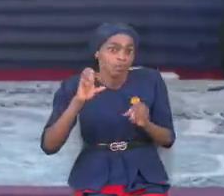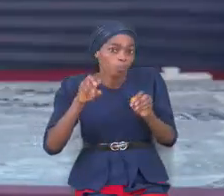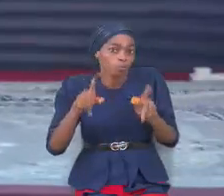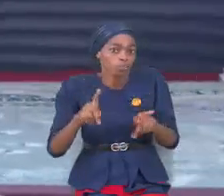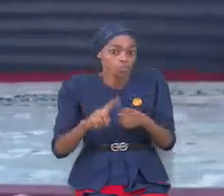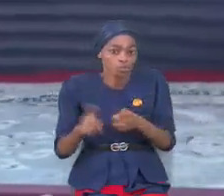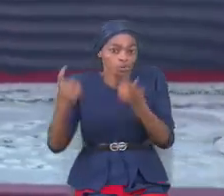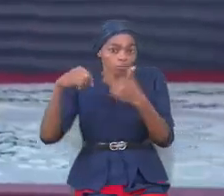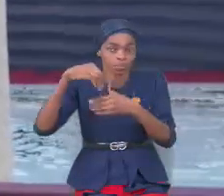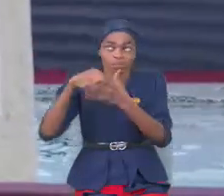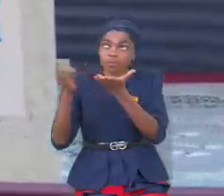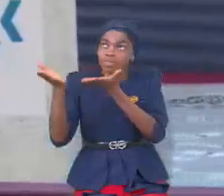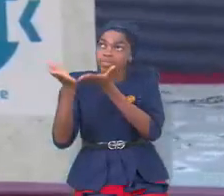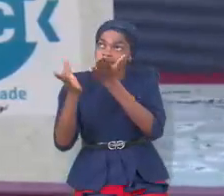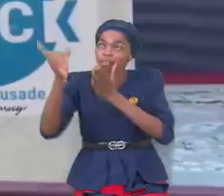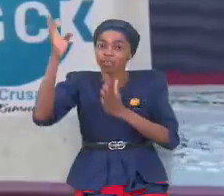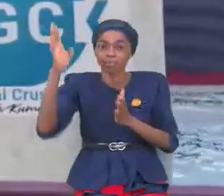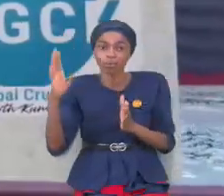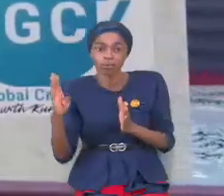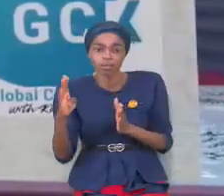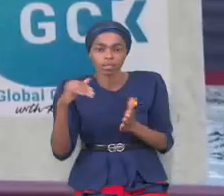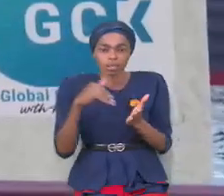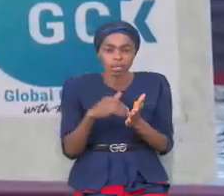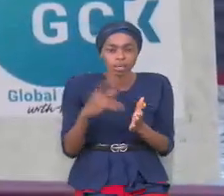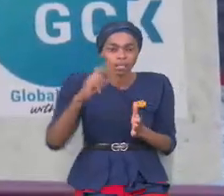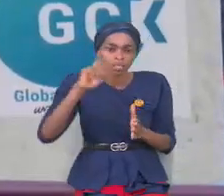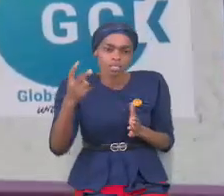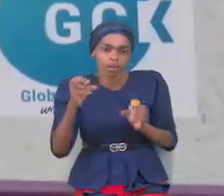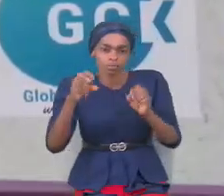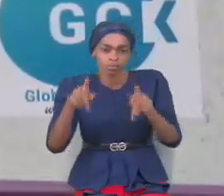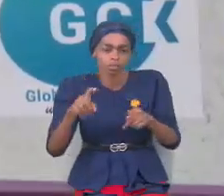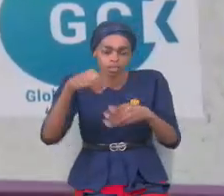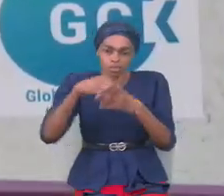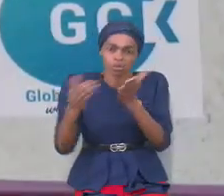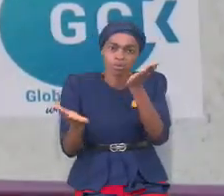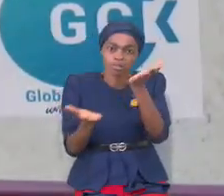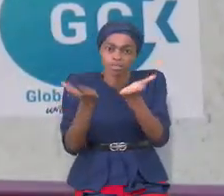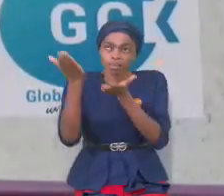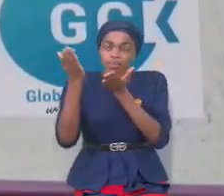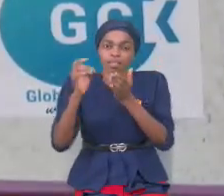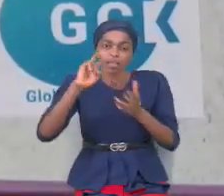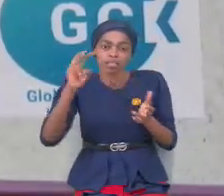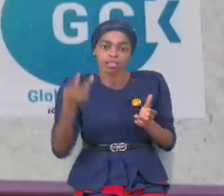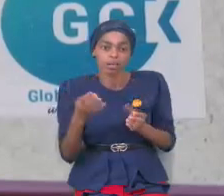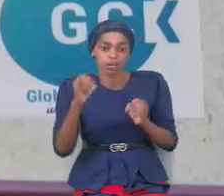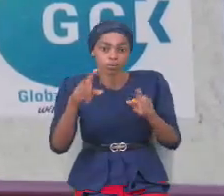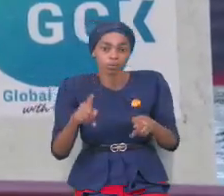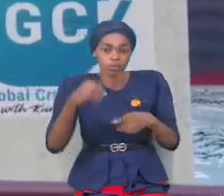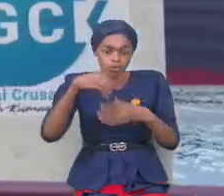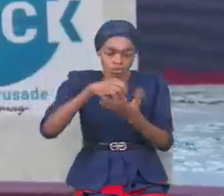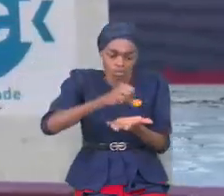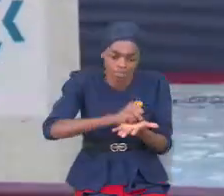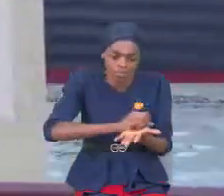and the second chance into sanctification, into submission, into absolute surrender,